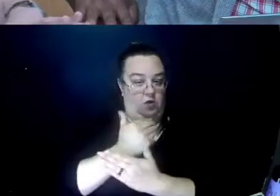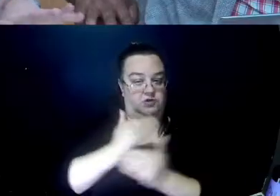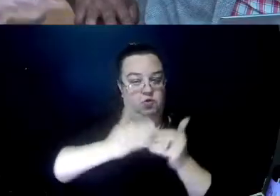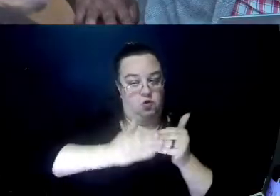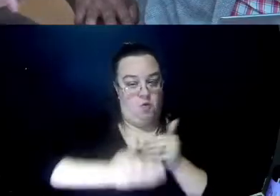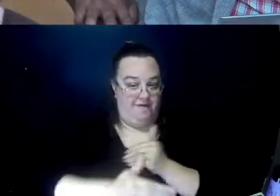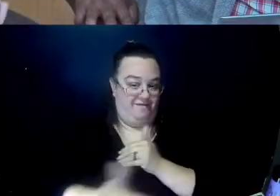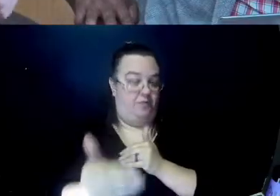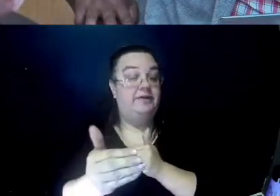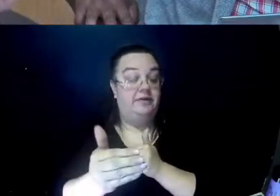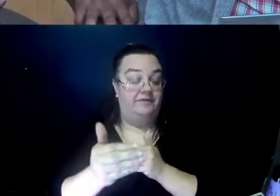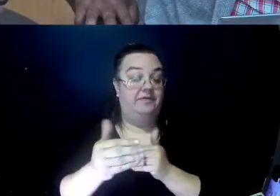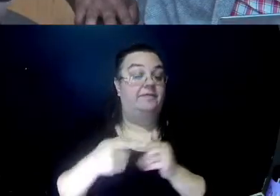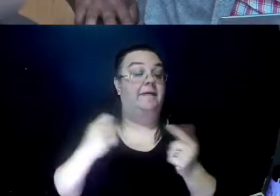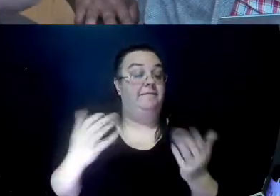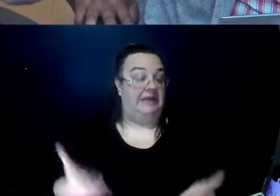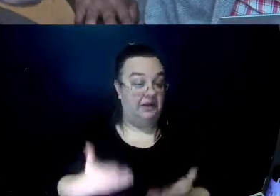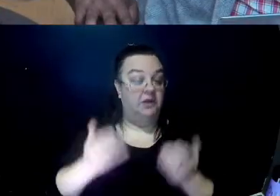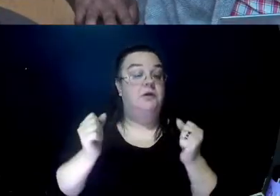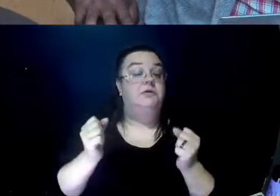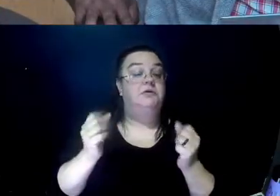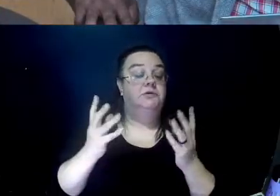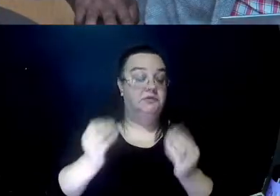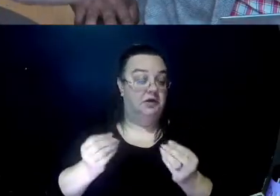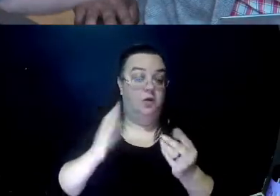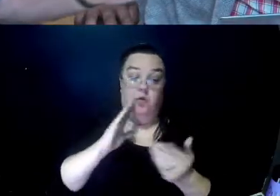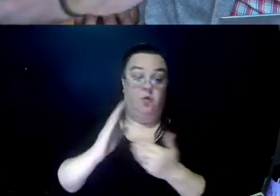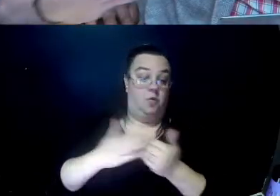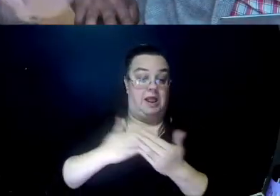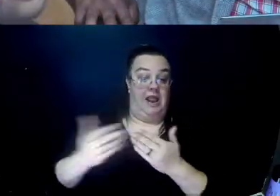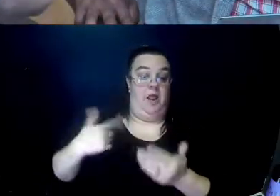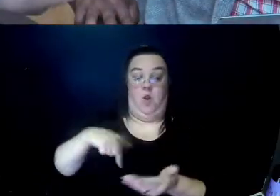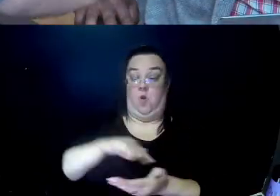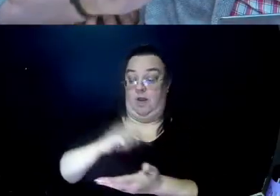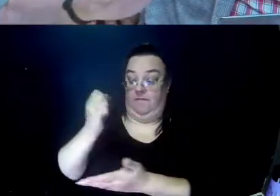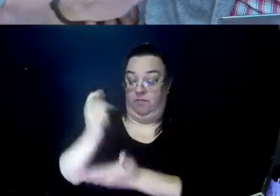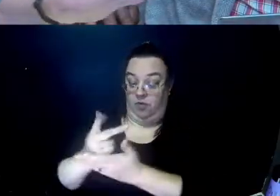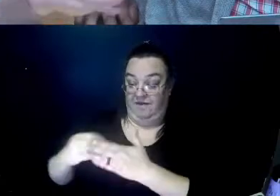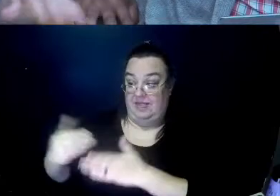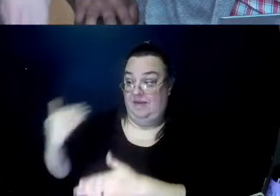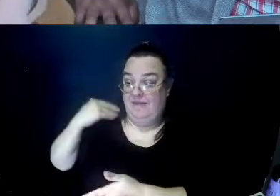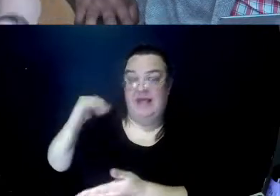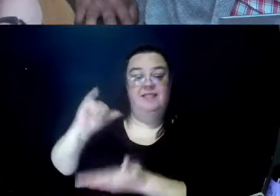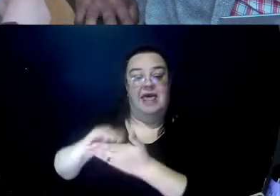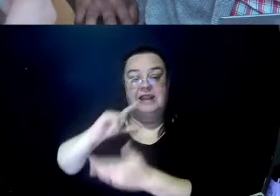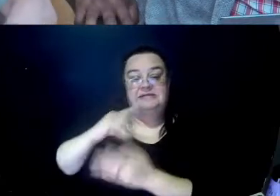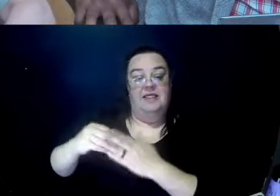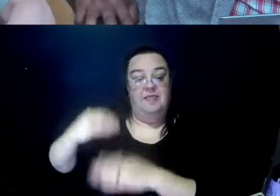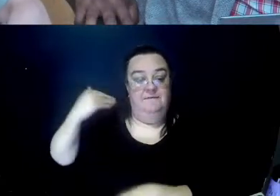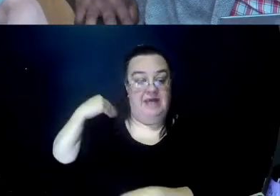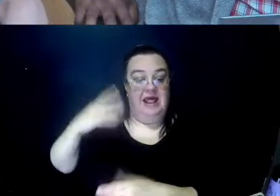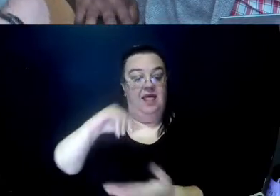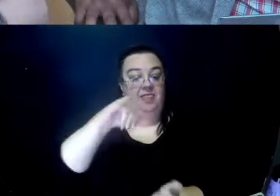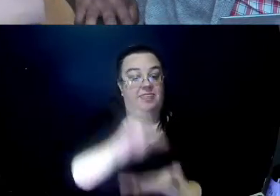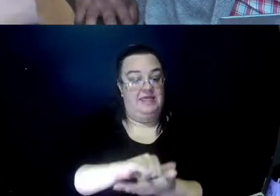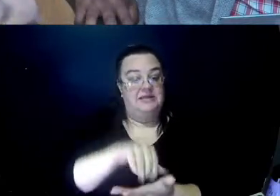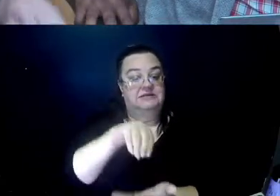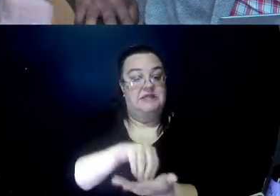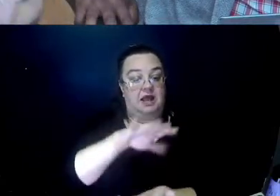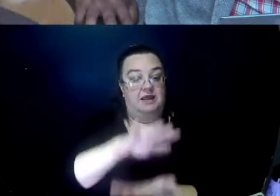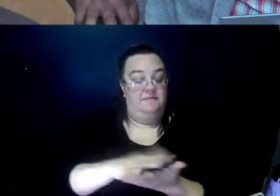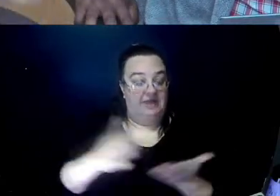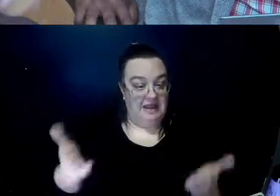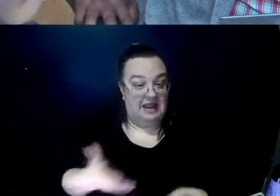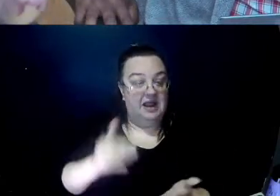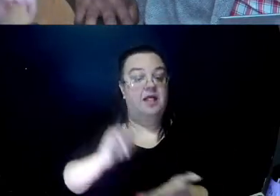from here. So whatever we approved in the past is in the past, And this document here that